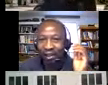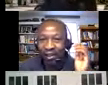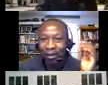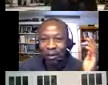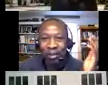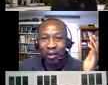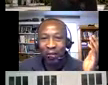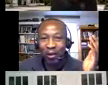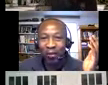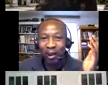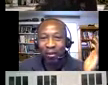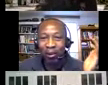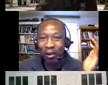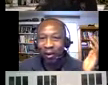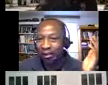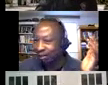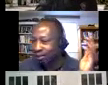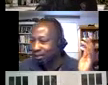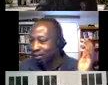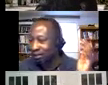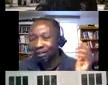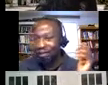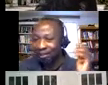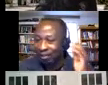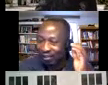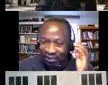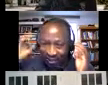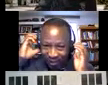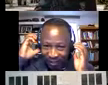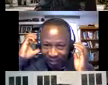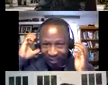Dang. Where'd she come from? Out of nowhere.